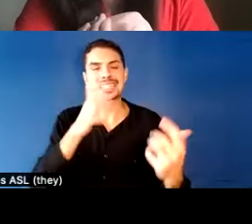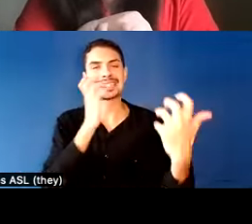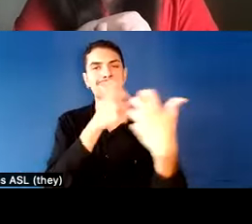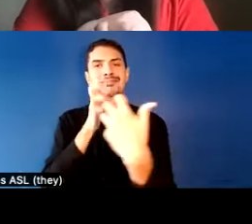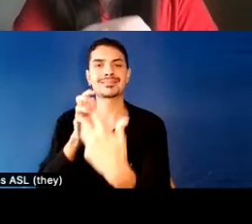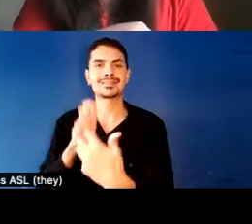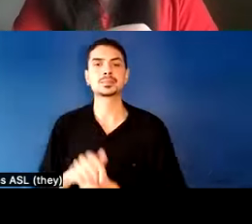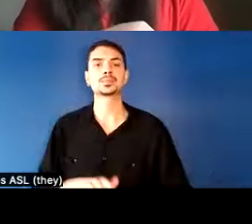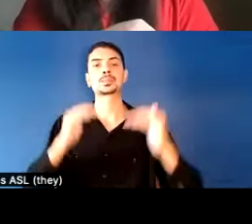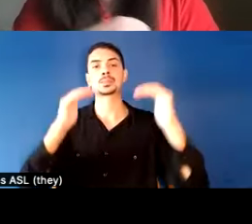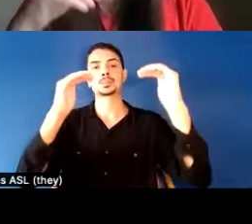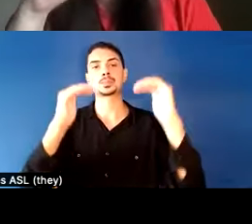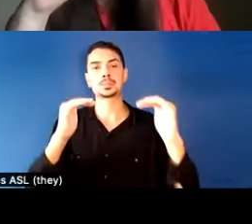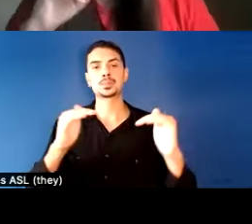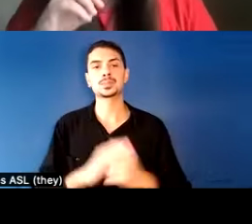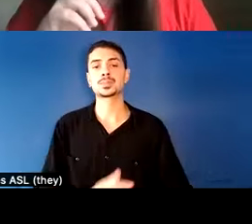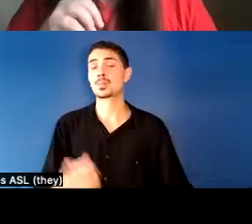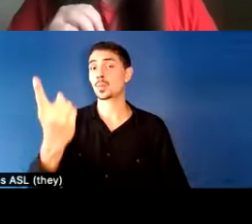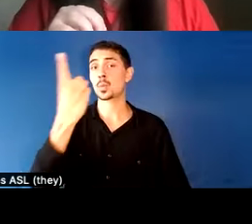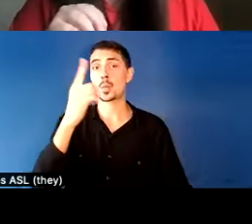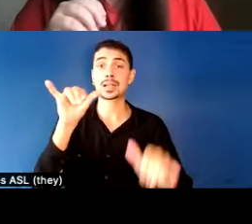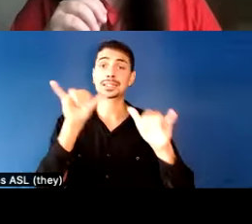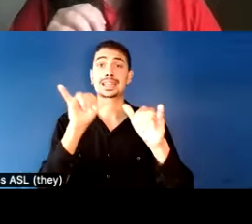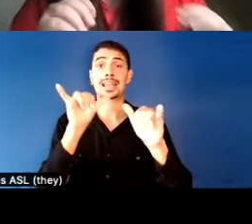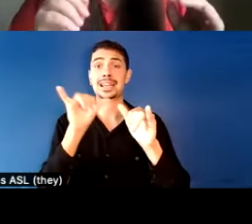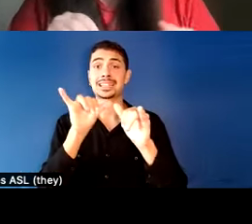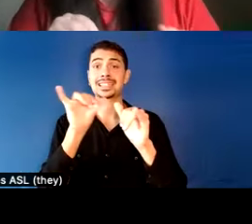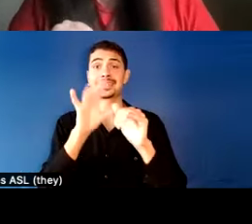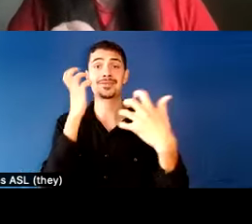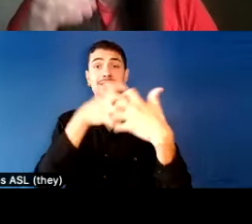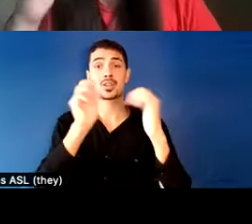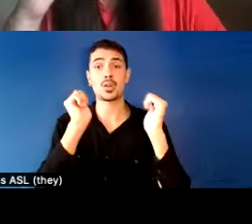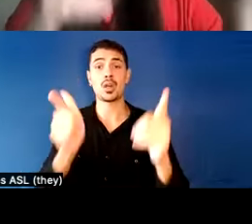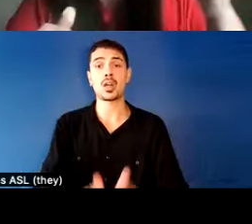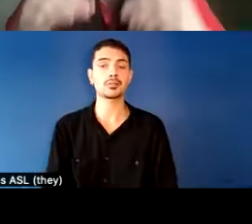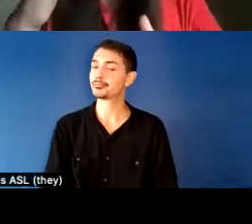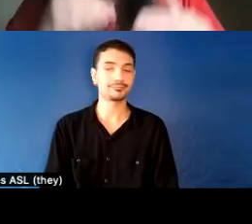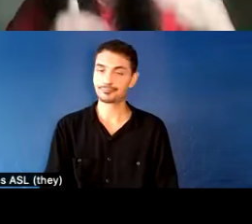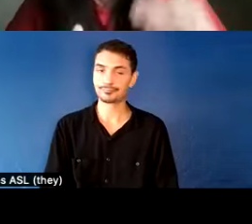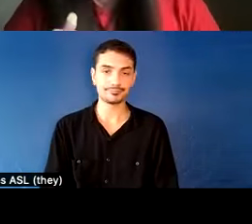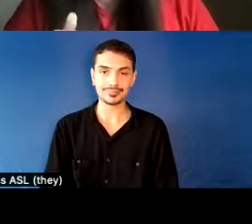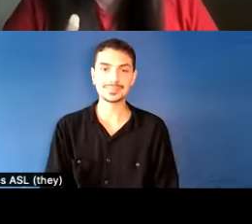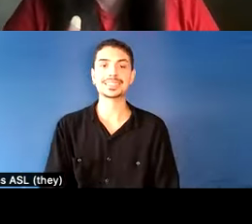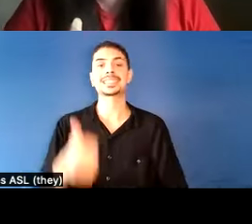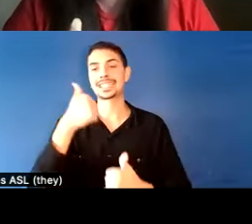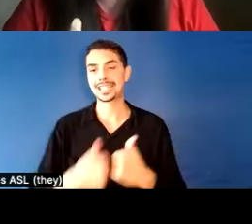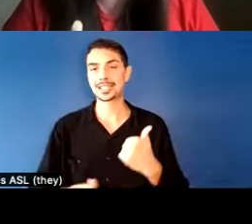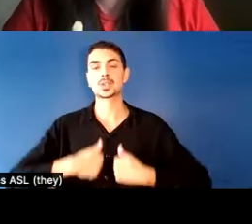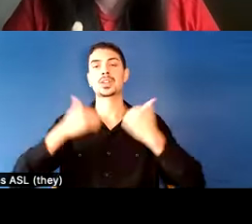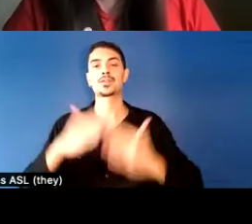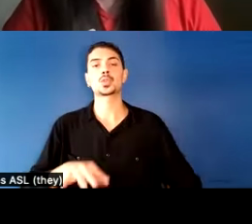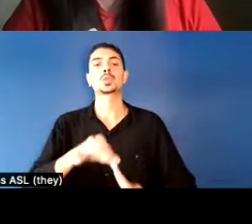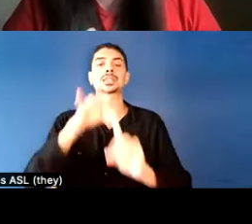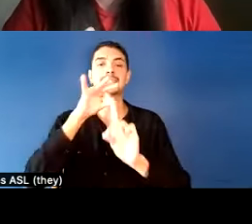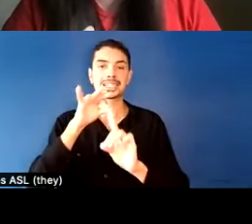all approach. Every survivor is unique. And I see, people who want their protocols to be like step by step guides of what they